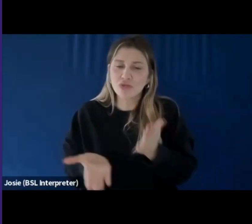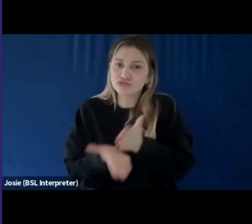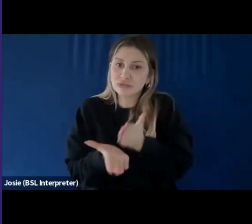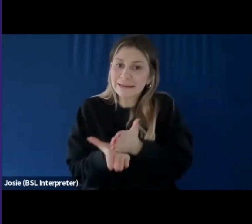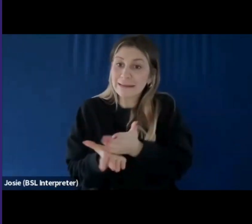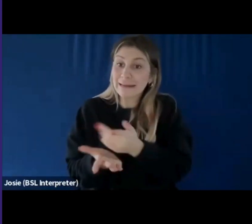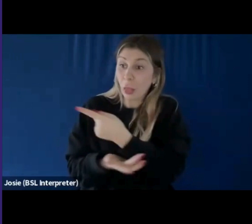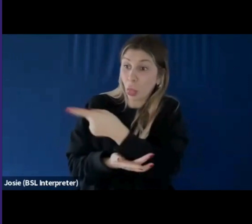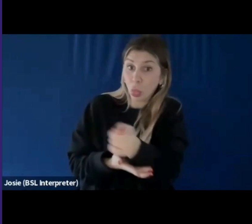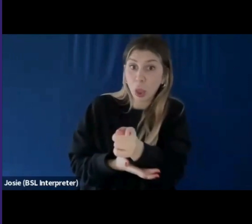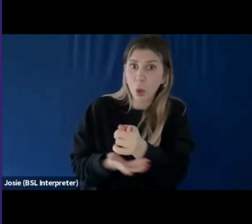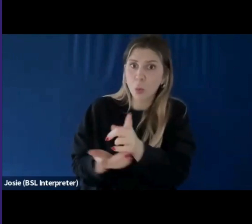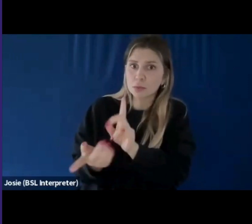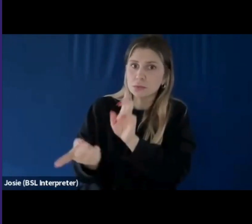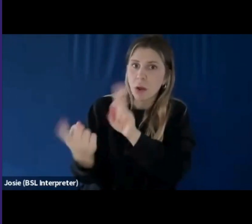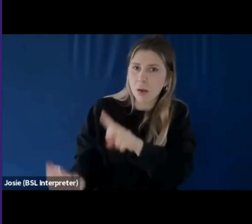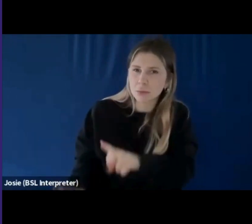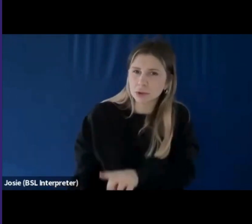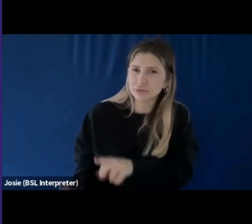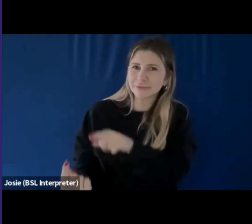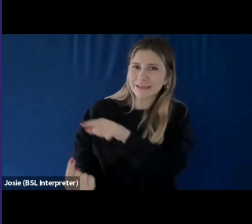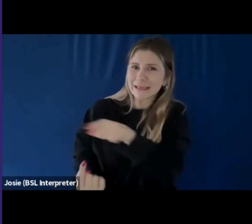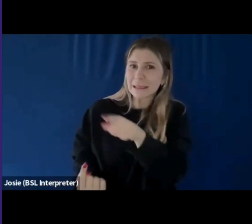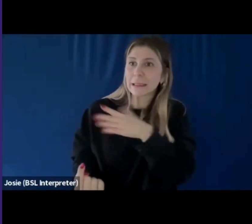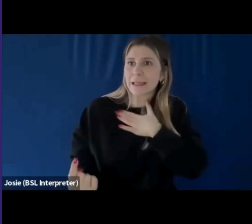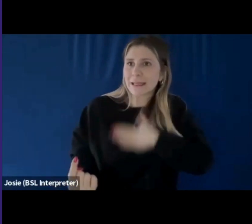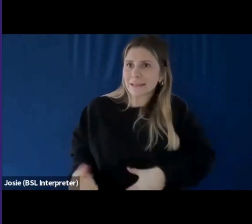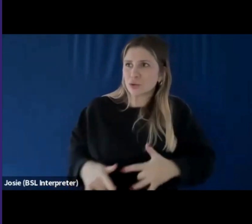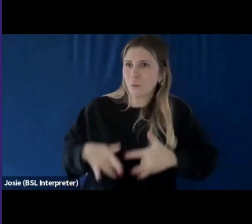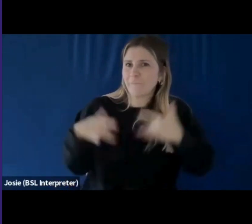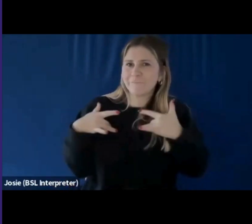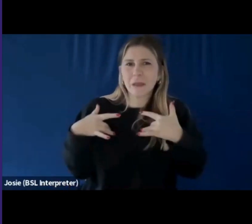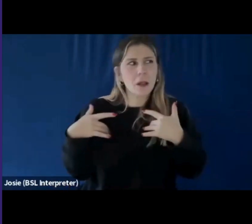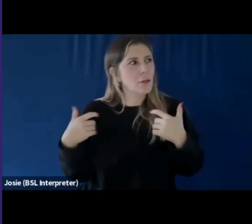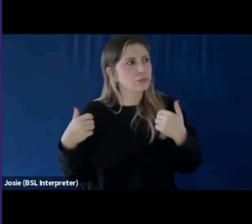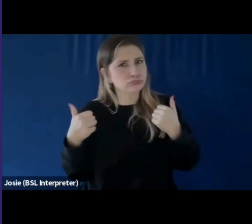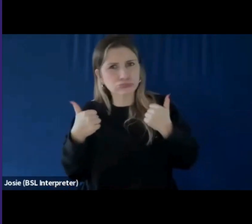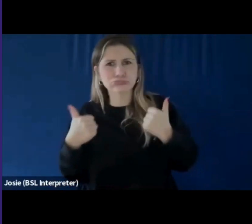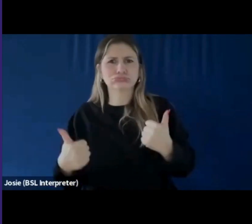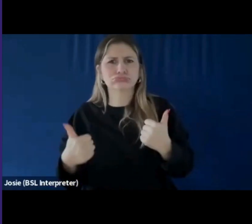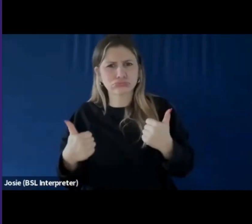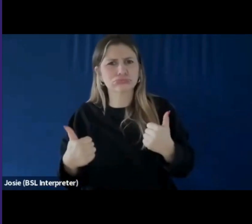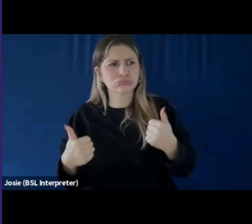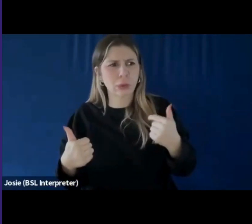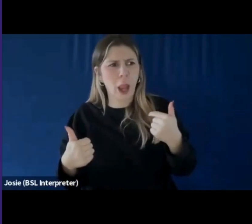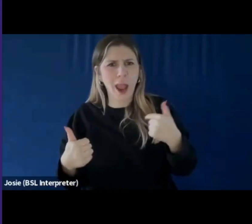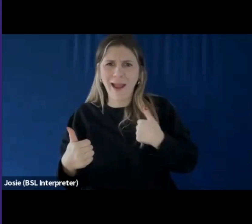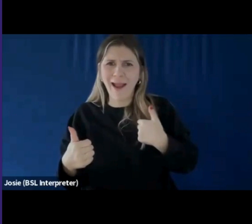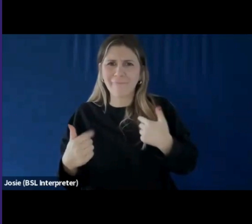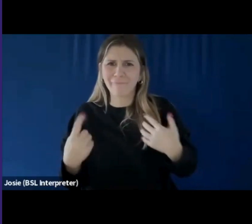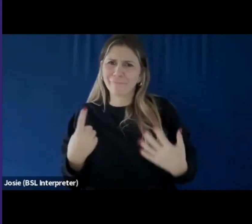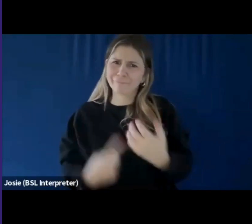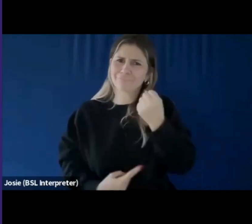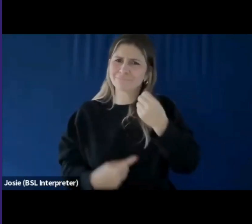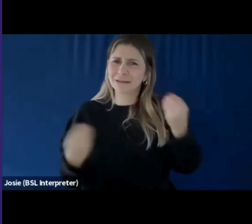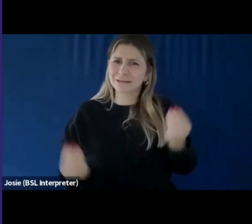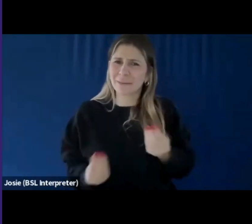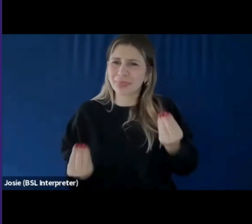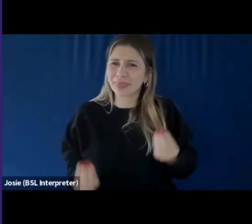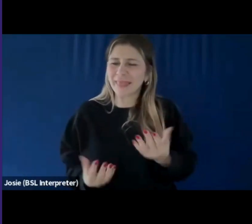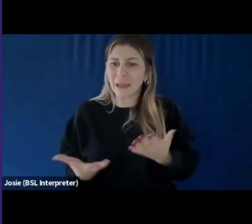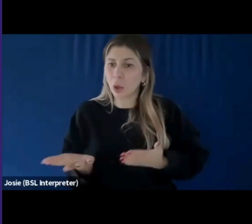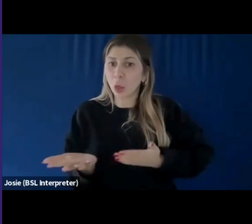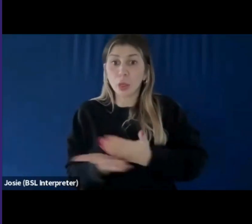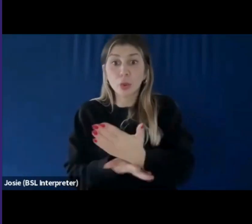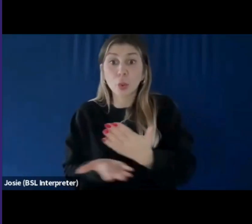to get a fuzzy feeling that they've helped with something. They have to maybe be thanked. They have to be told what it's contributing to,